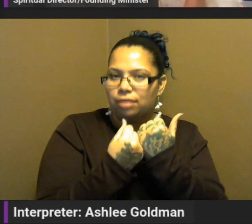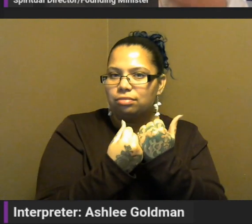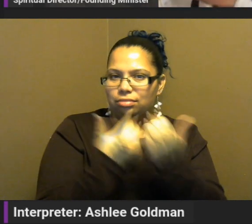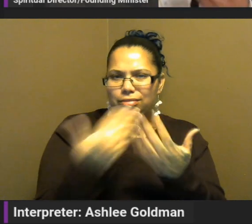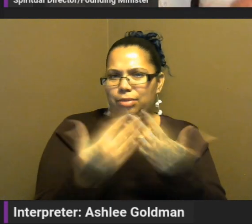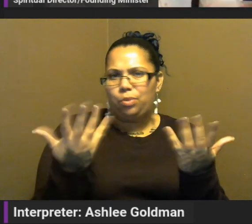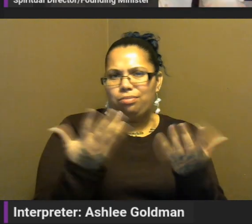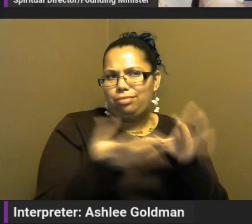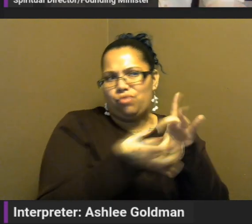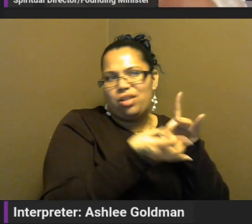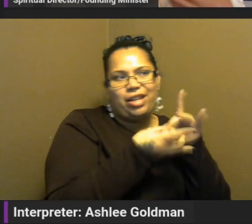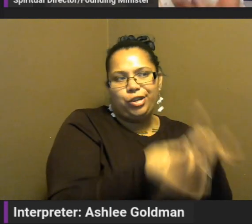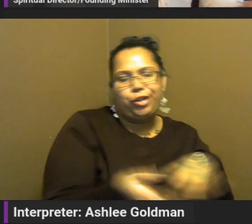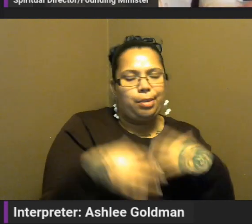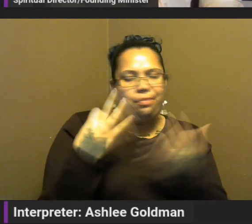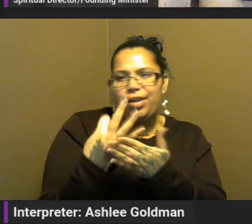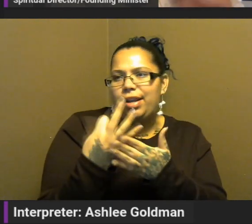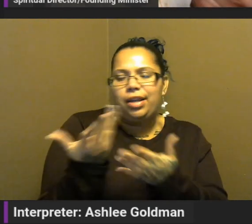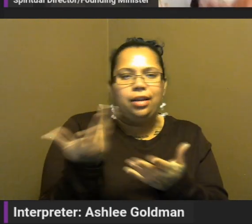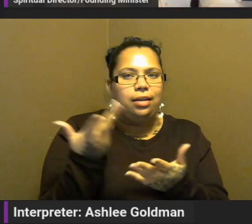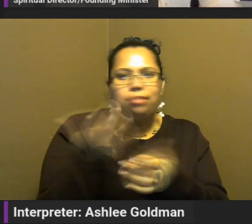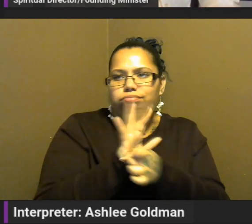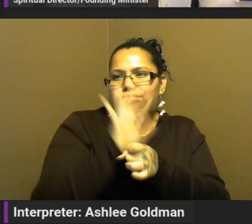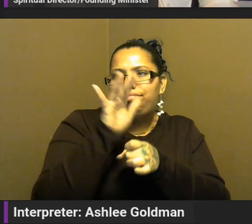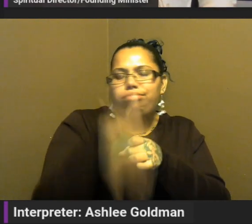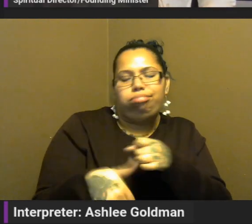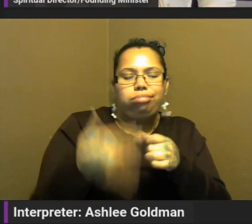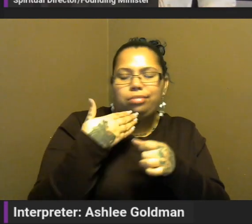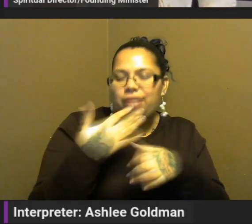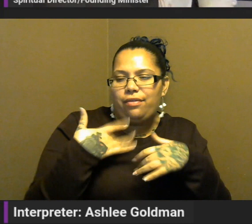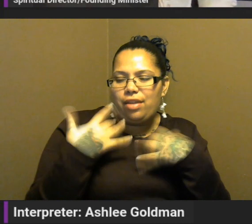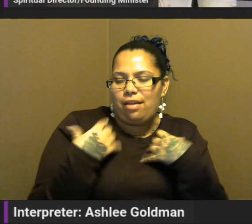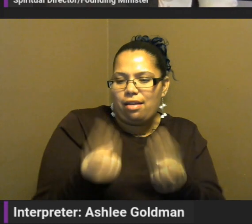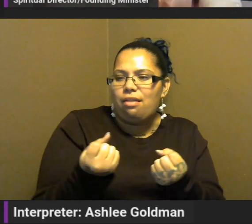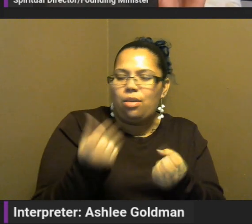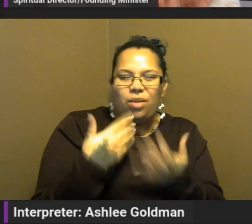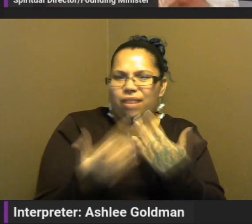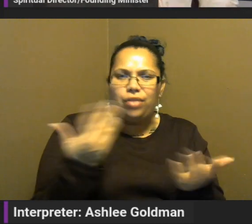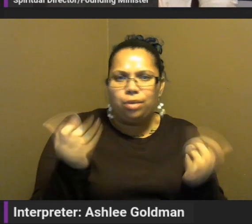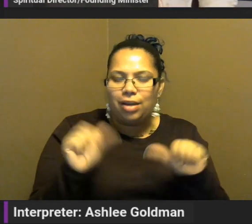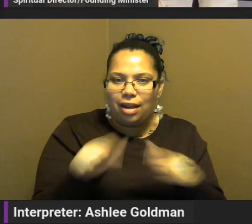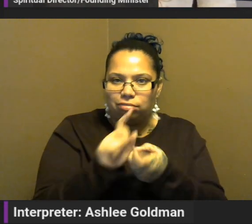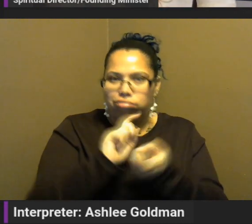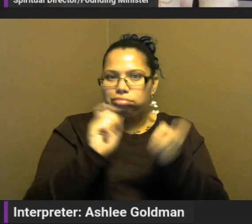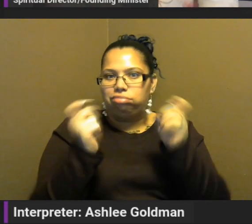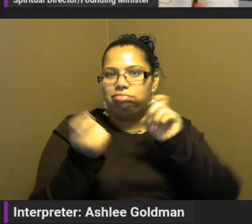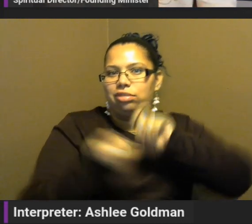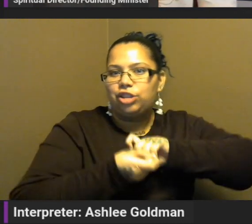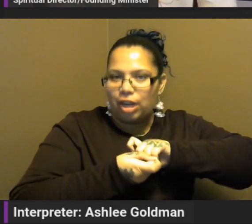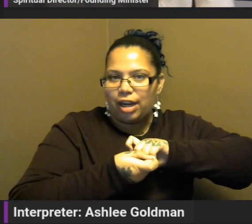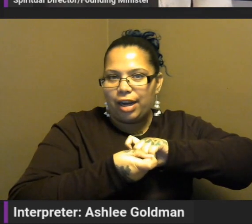relationships, finances, abundance, health and well-being, whatever it is, we can reorient, we